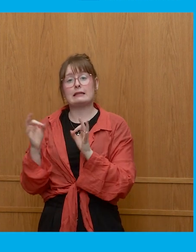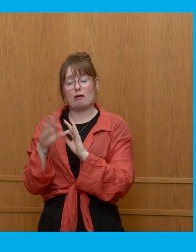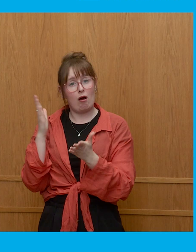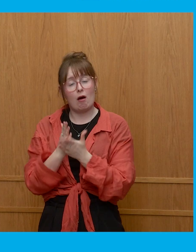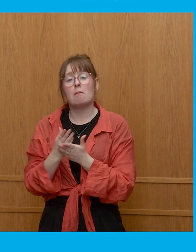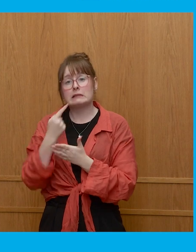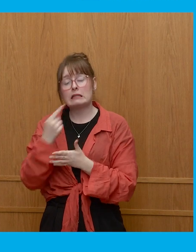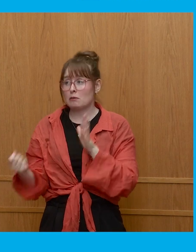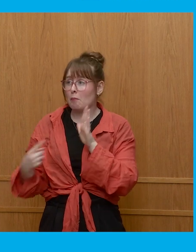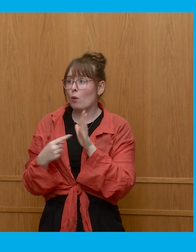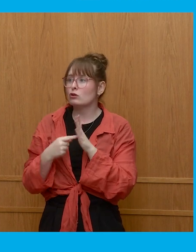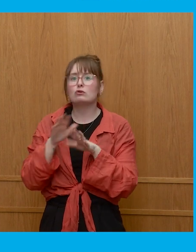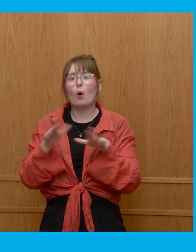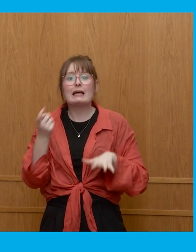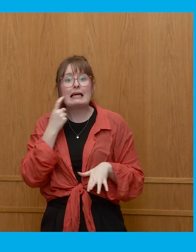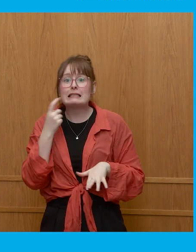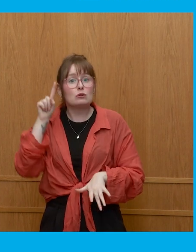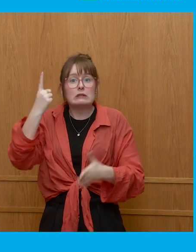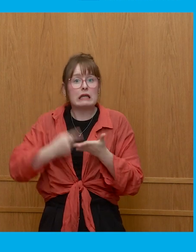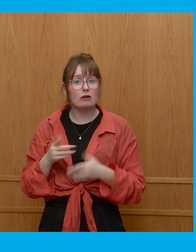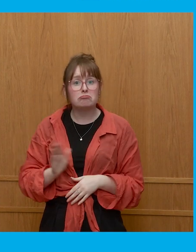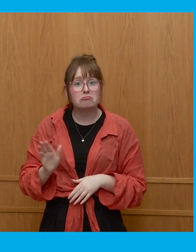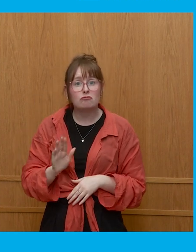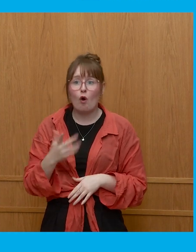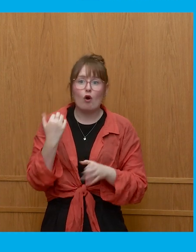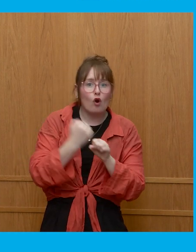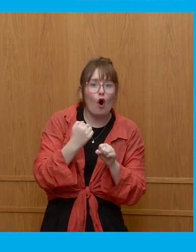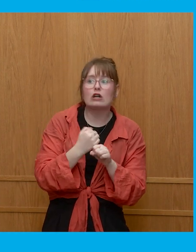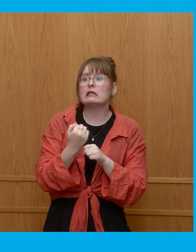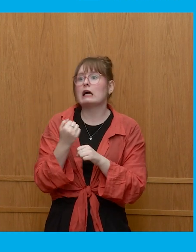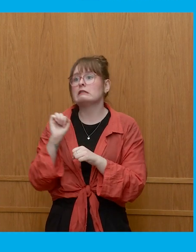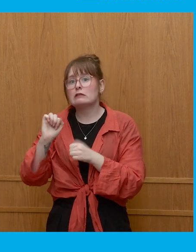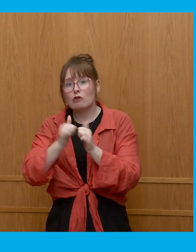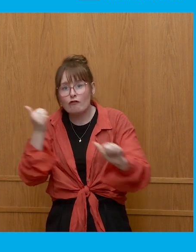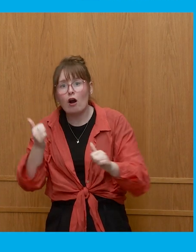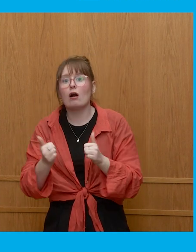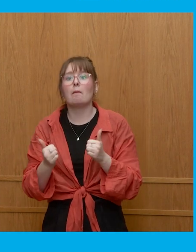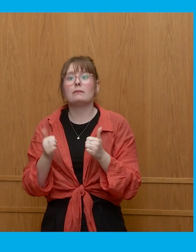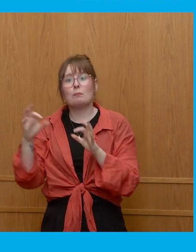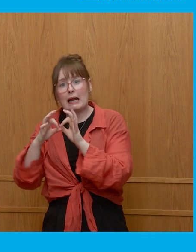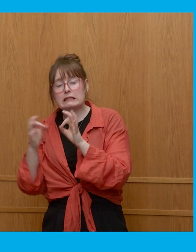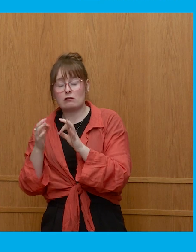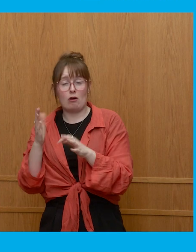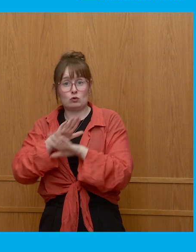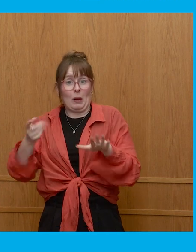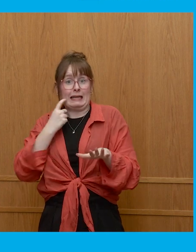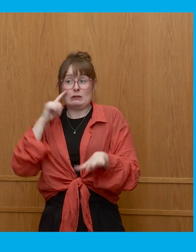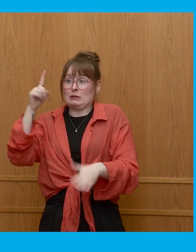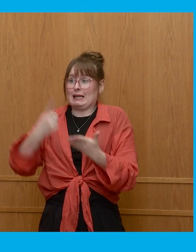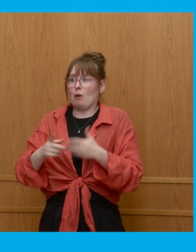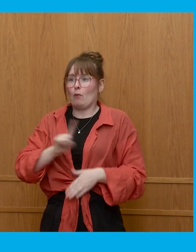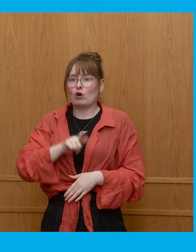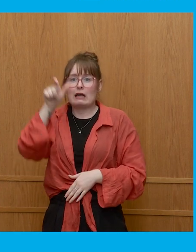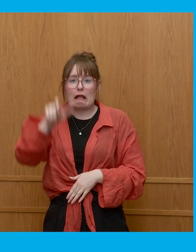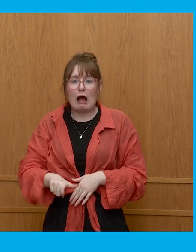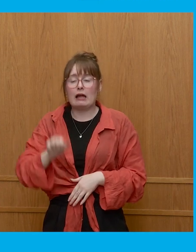actually it wasn't easy at all for either Gordon or in his wider practice or for your international practice, because the client was